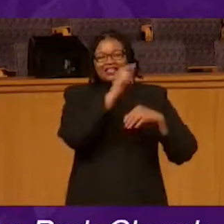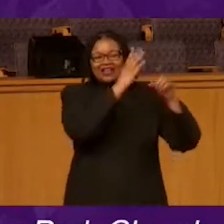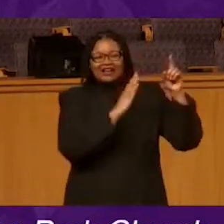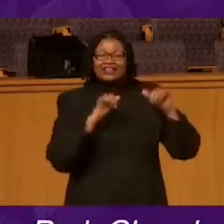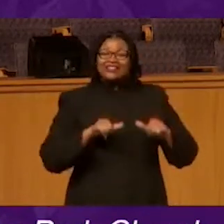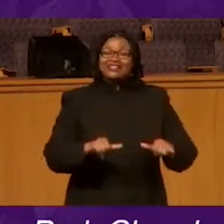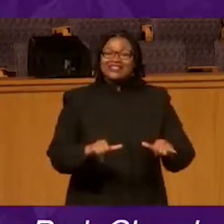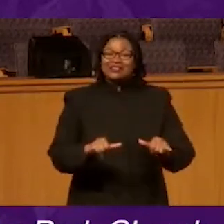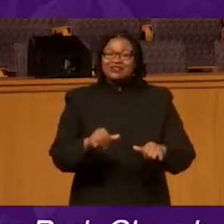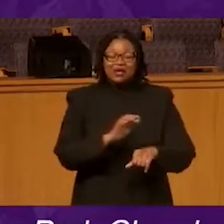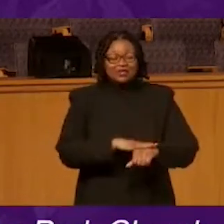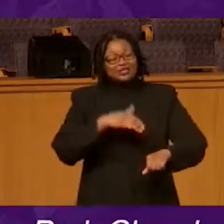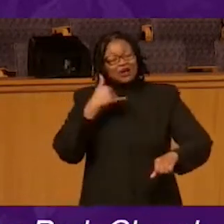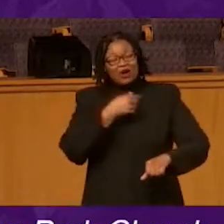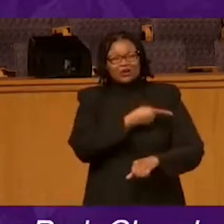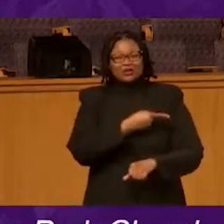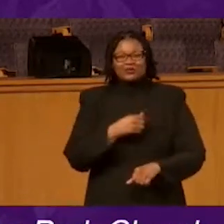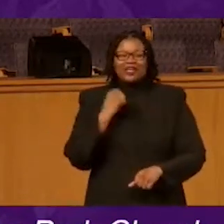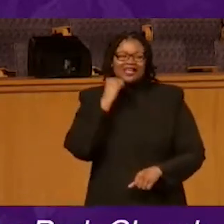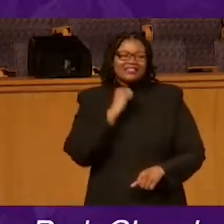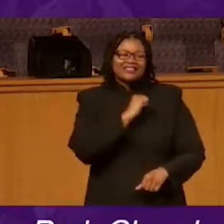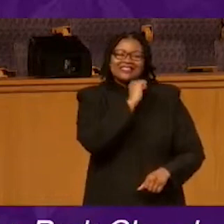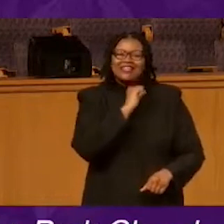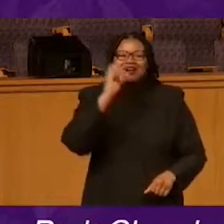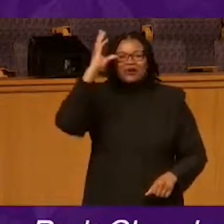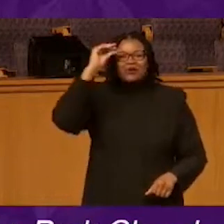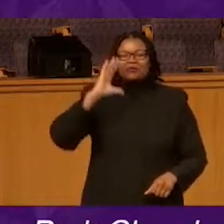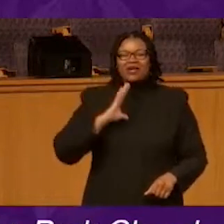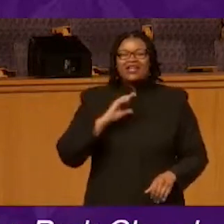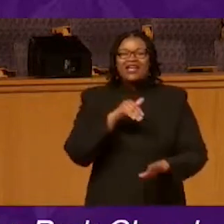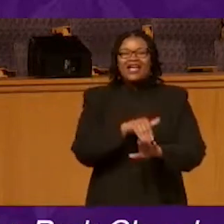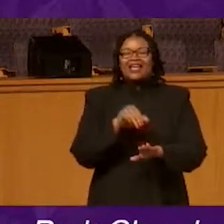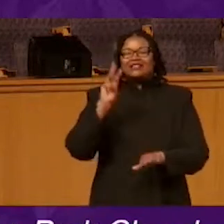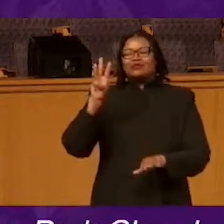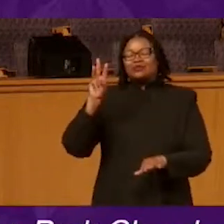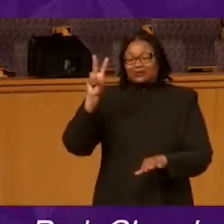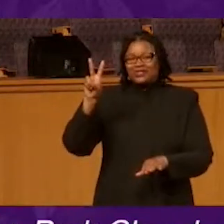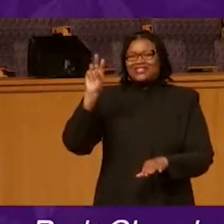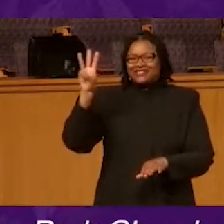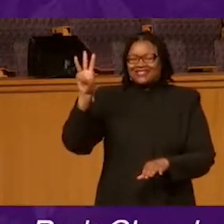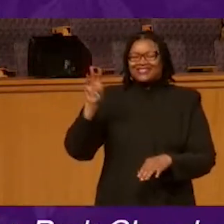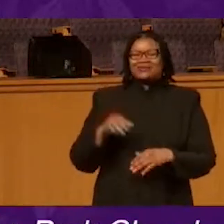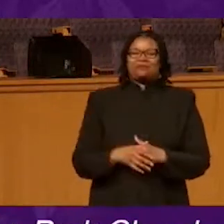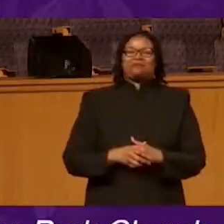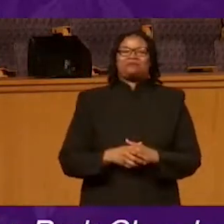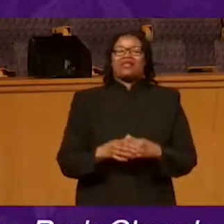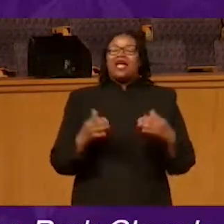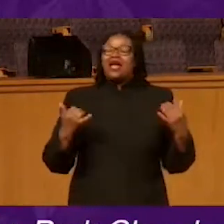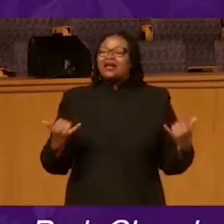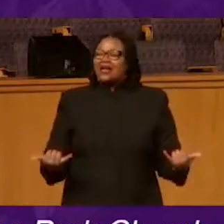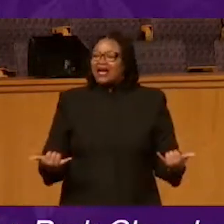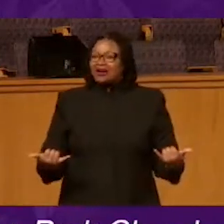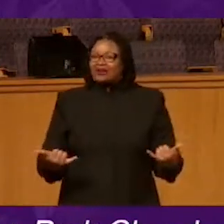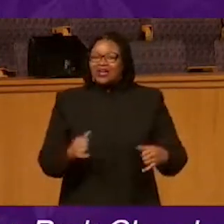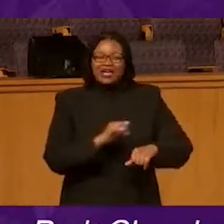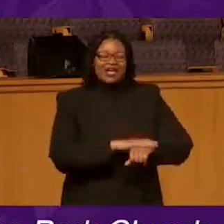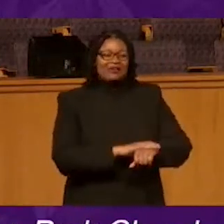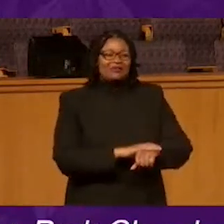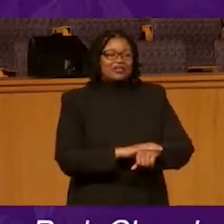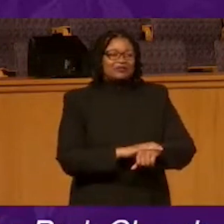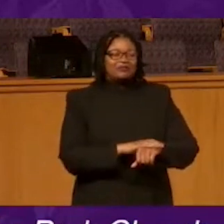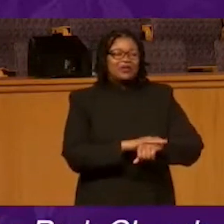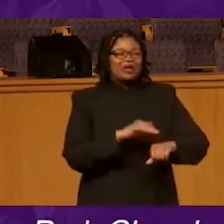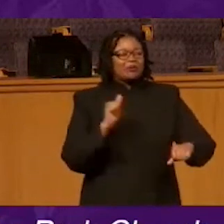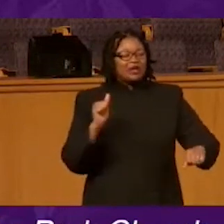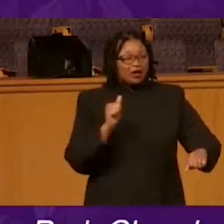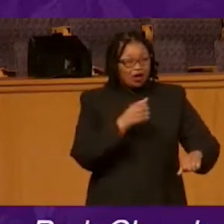me as a single man at 26. Now, having called me at